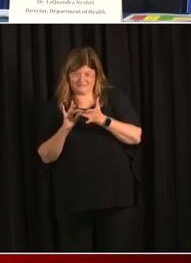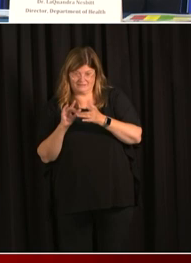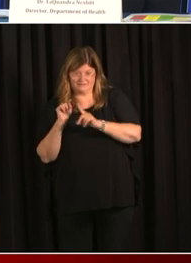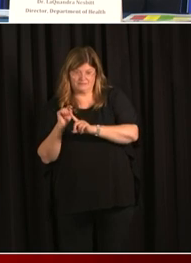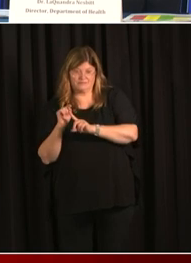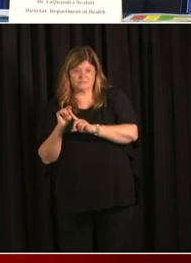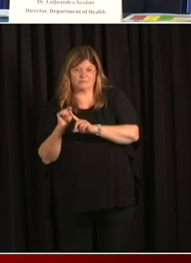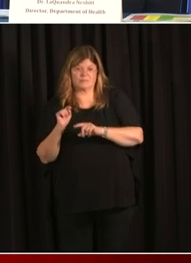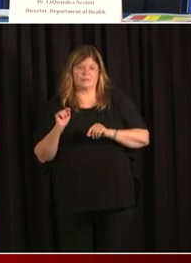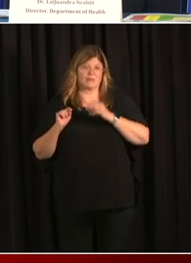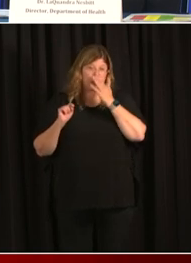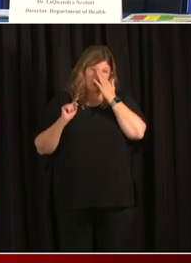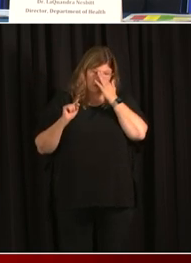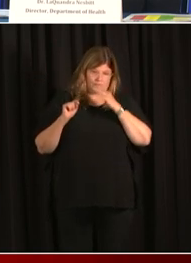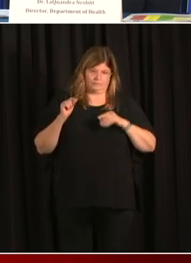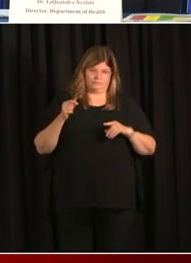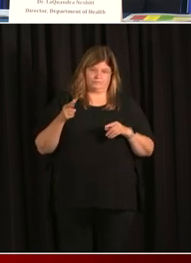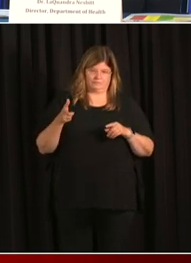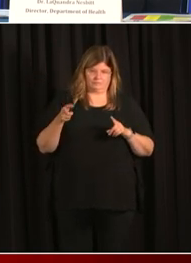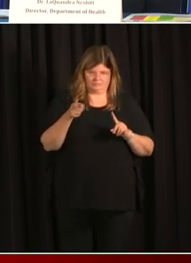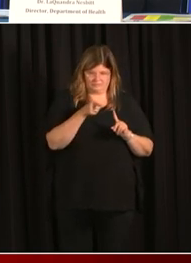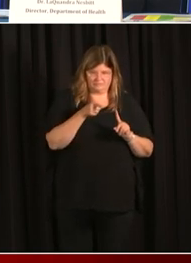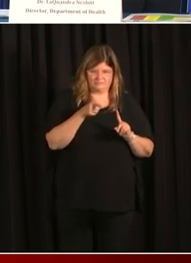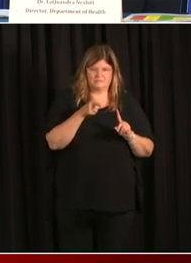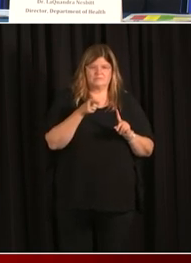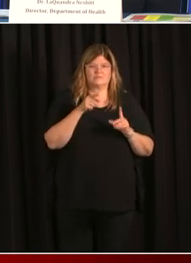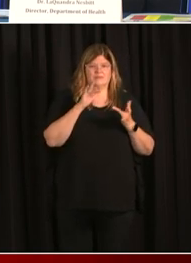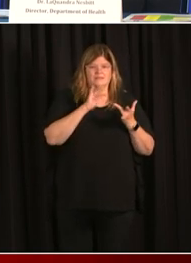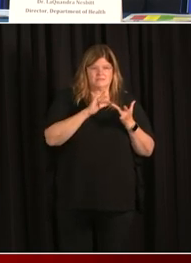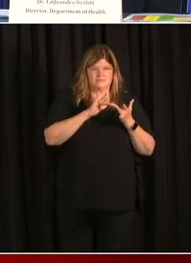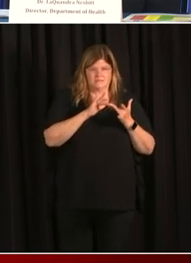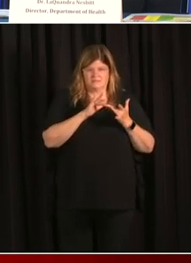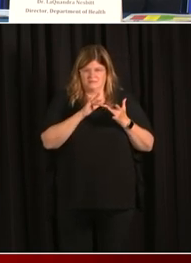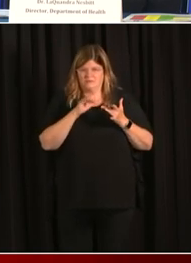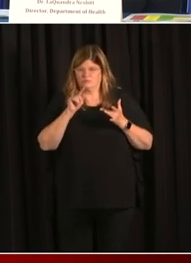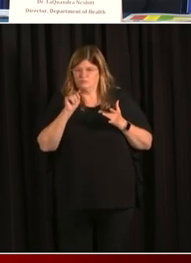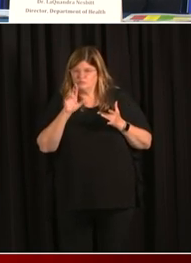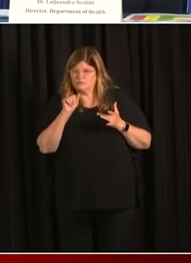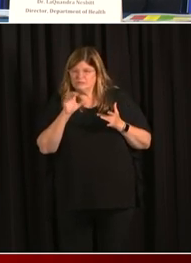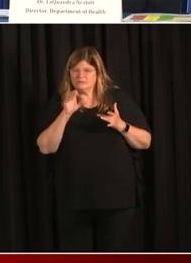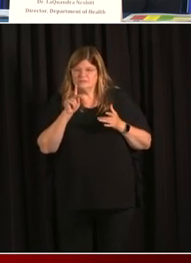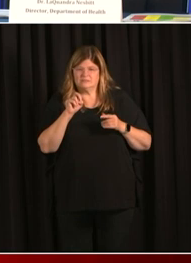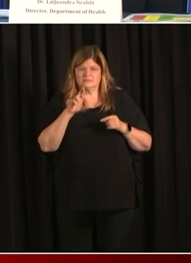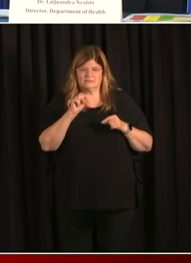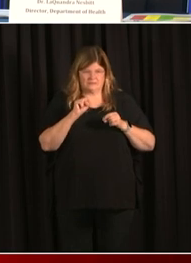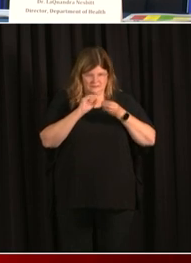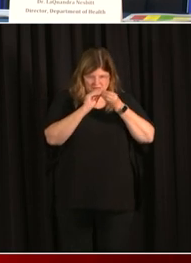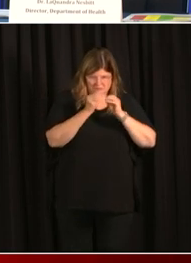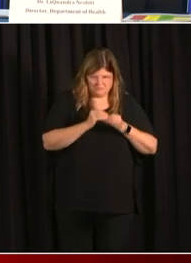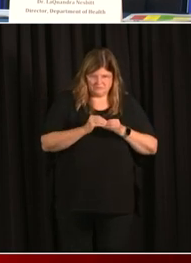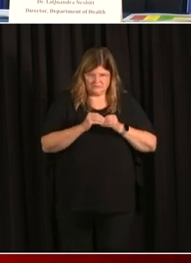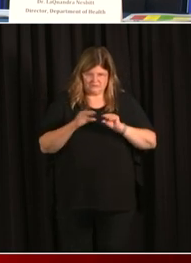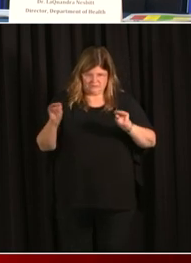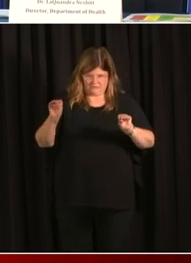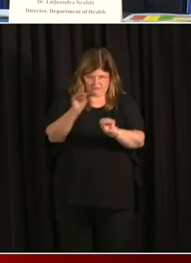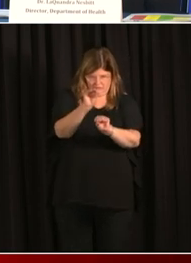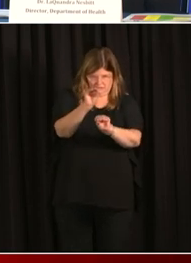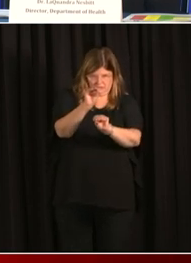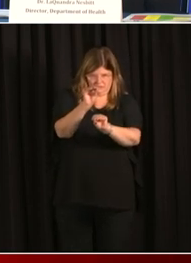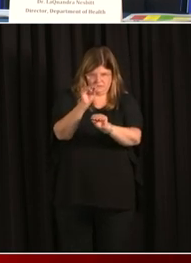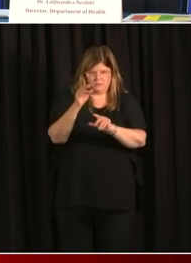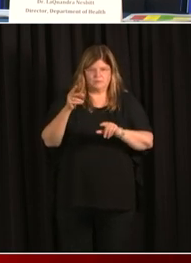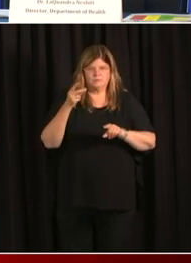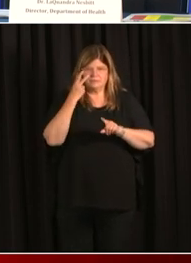the other contact tracing metrics because it is more of a picture of what community spread is as it is